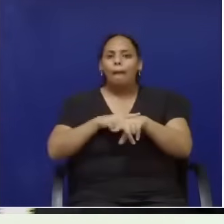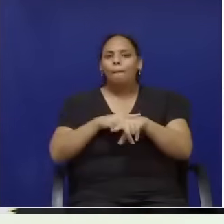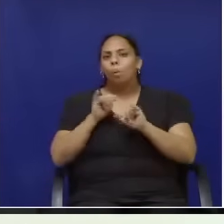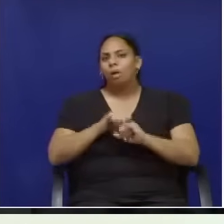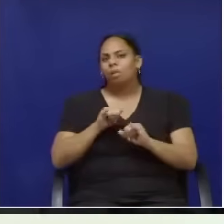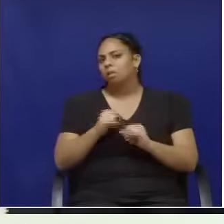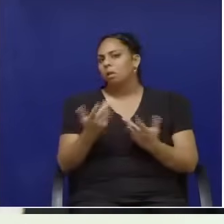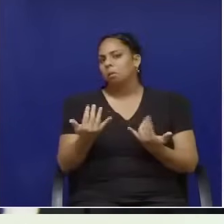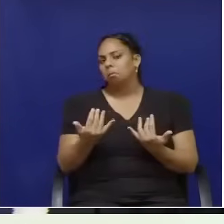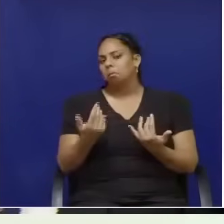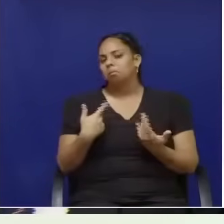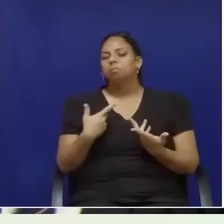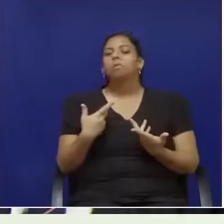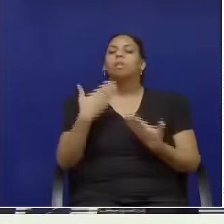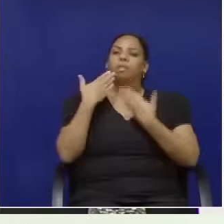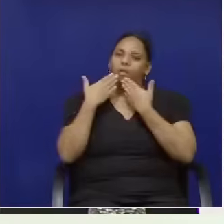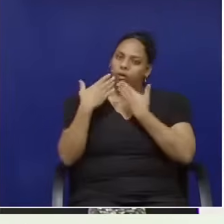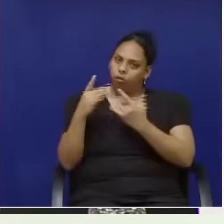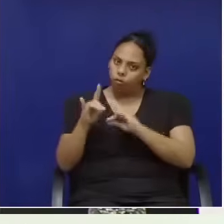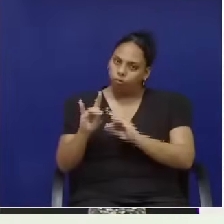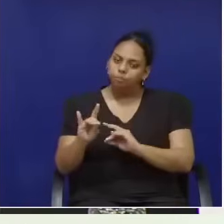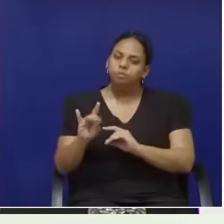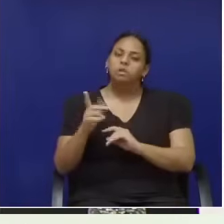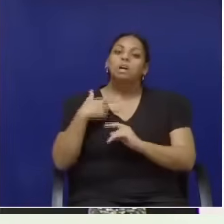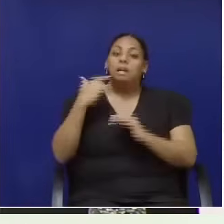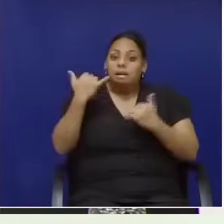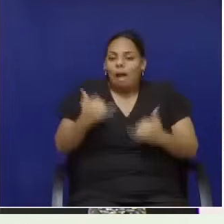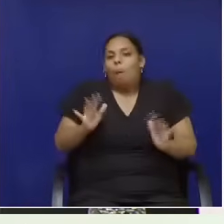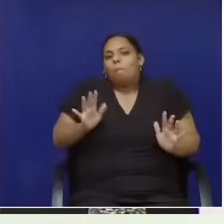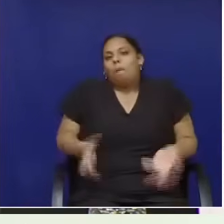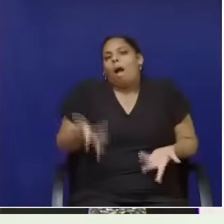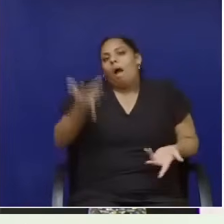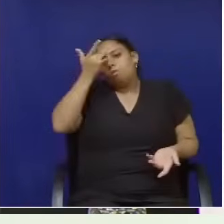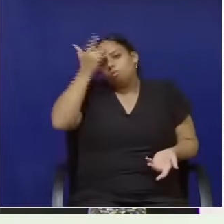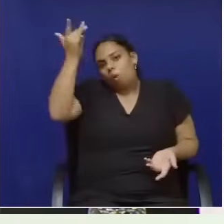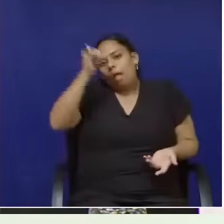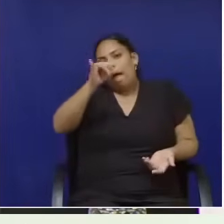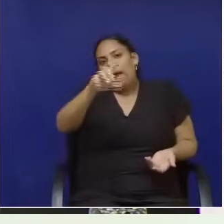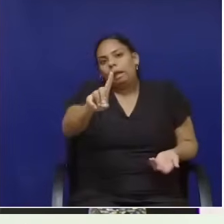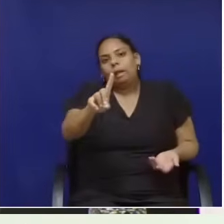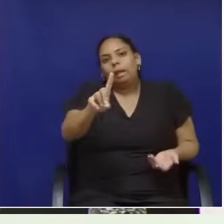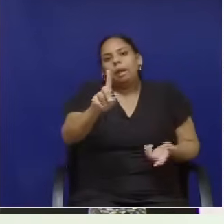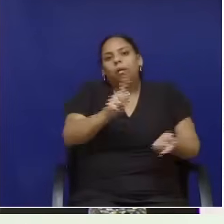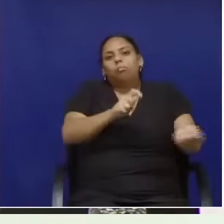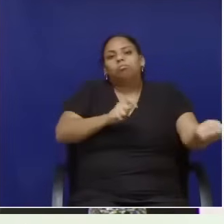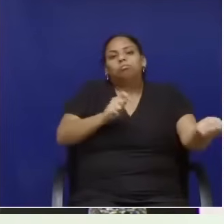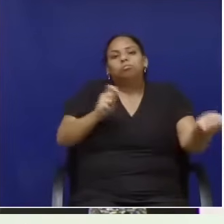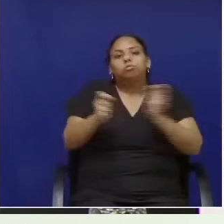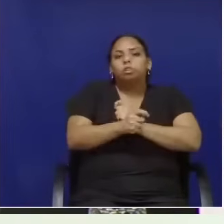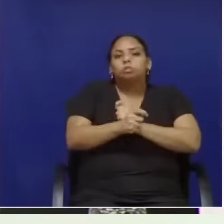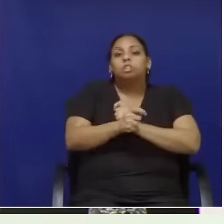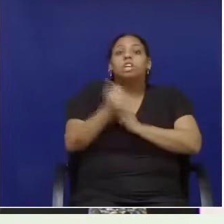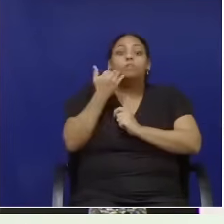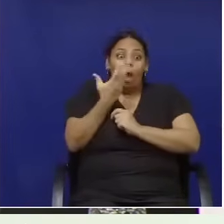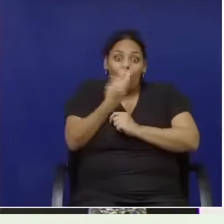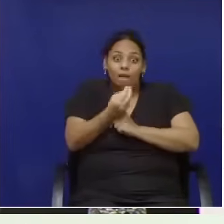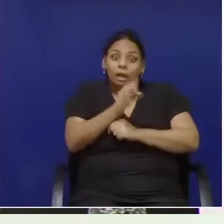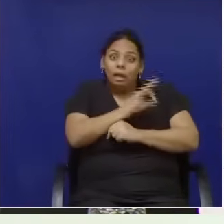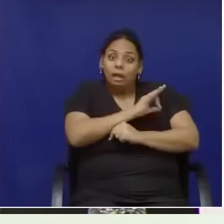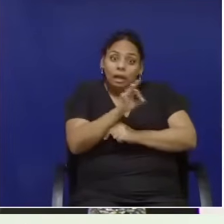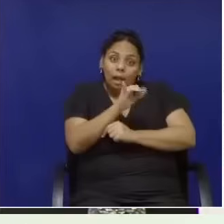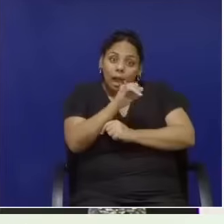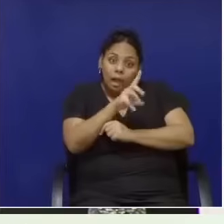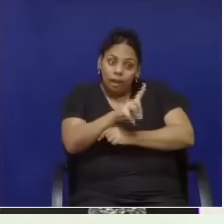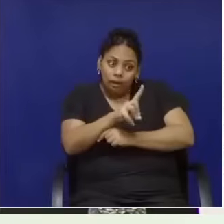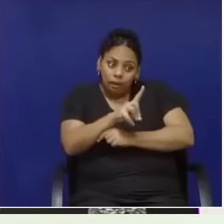the moment, it is only the Smart ID replacement service. So if you have a green ID book and you want to transition to the more